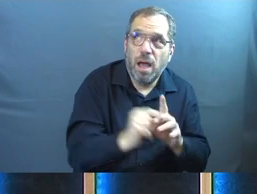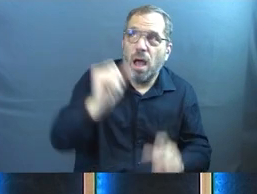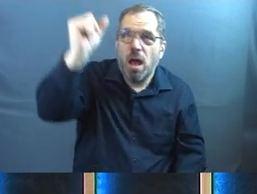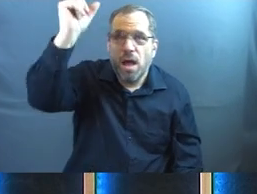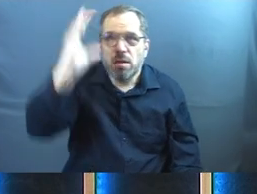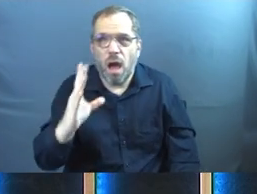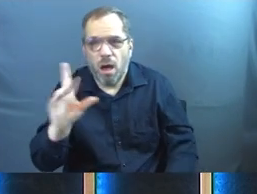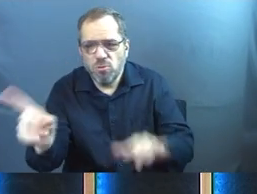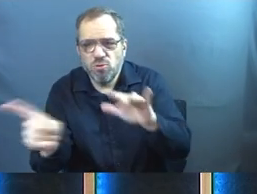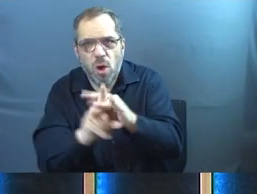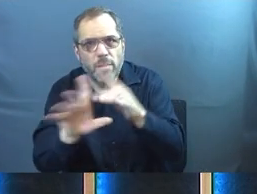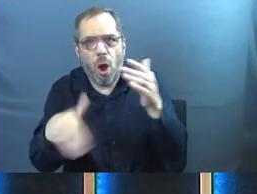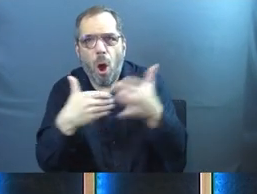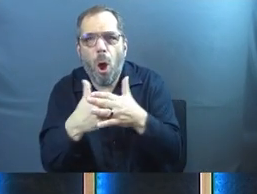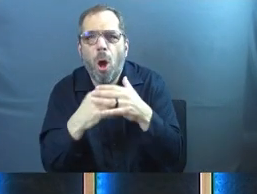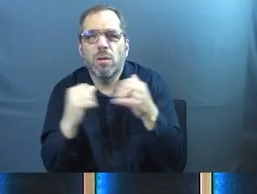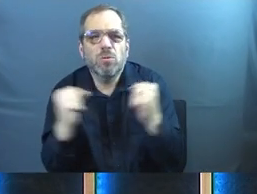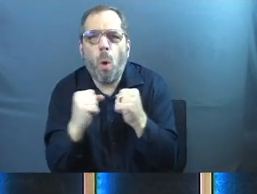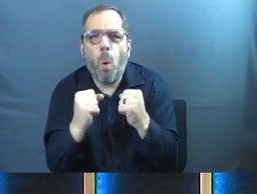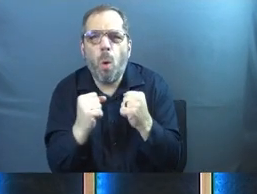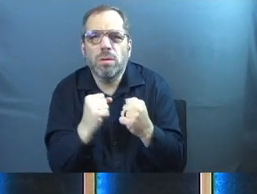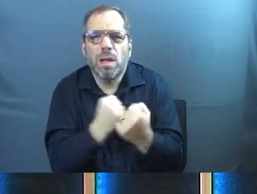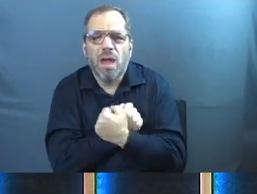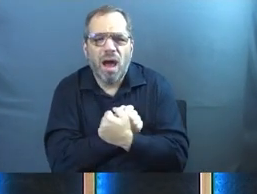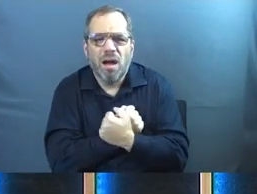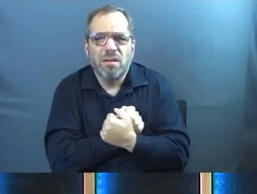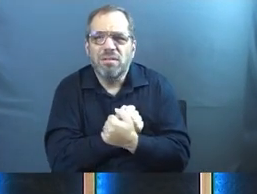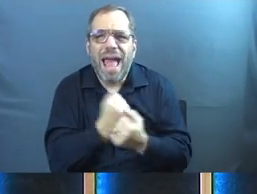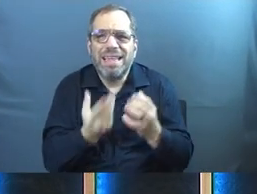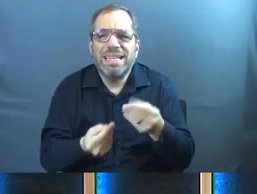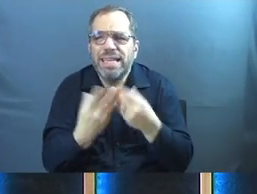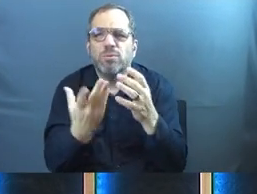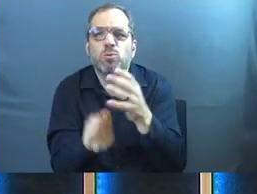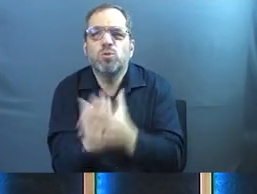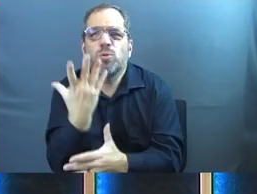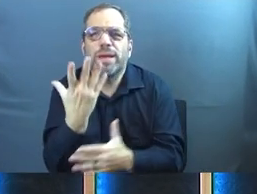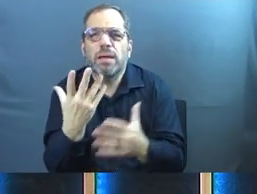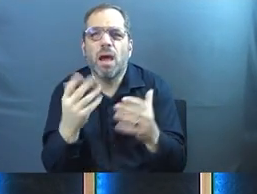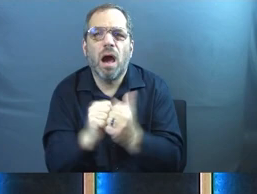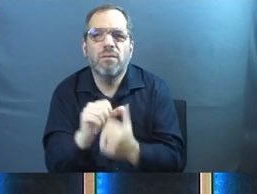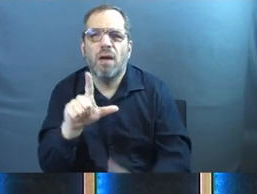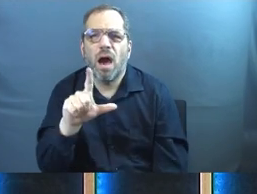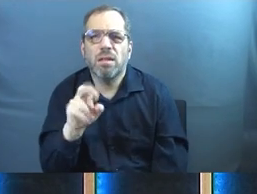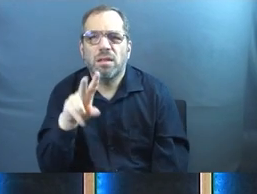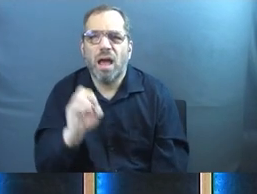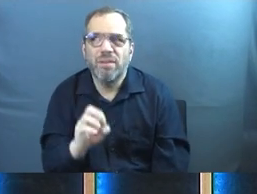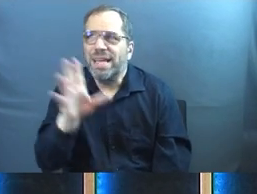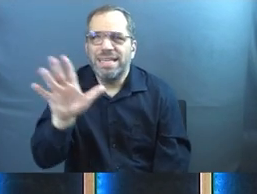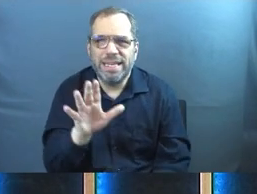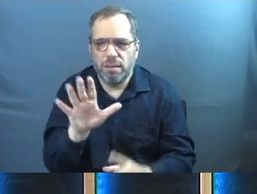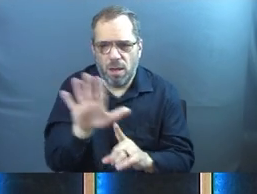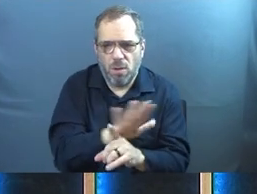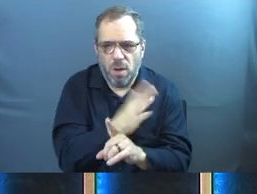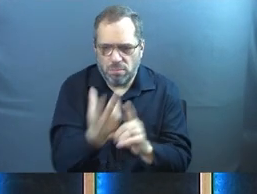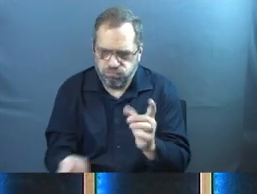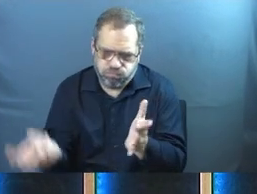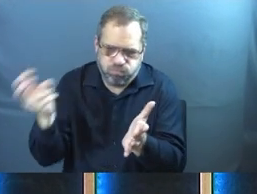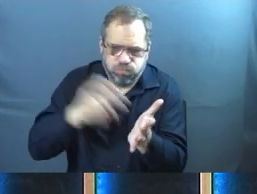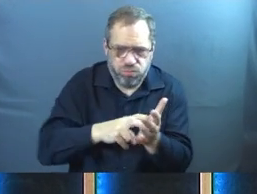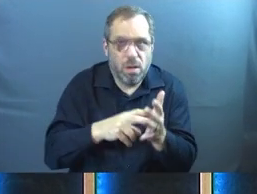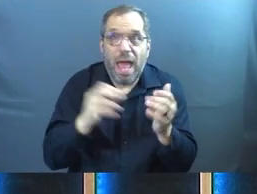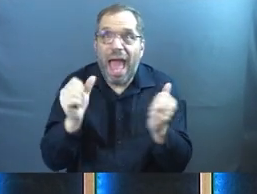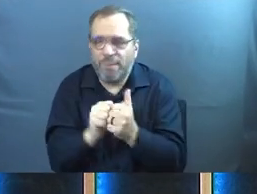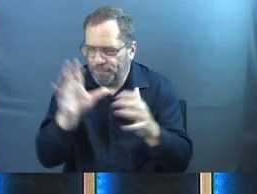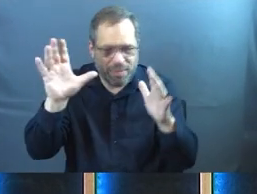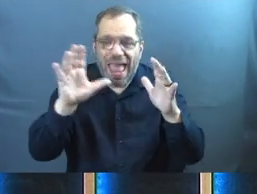God comes into every winter and he swallows it up with spring. And so he wove resurrection